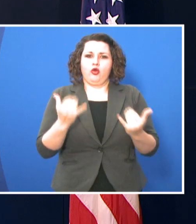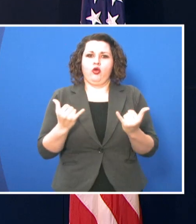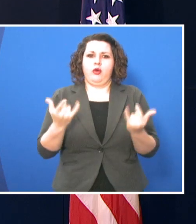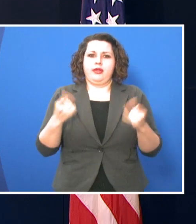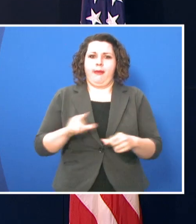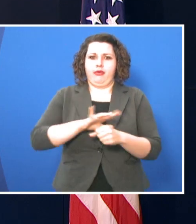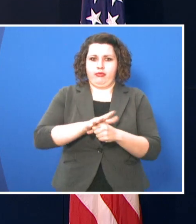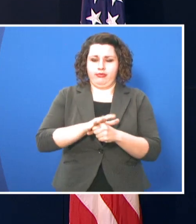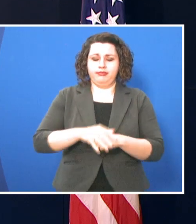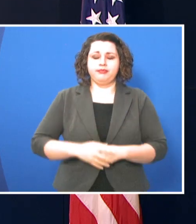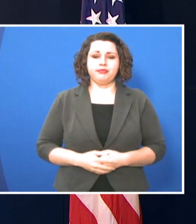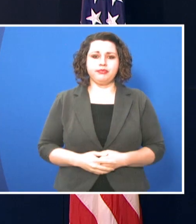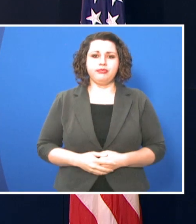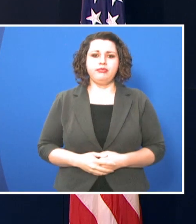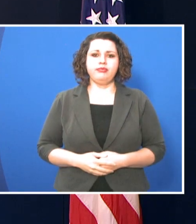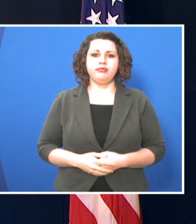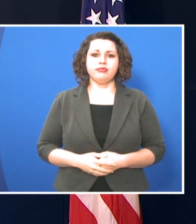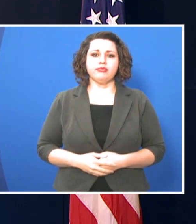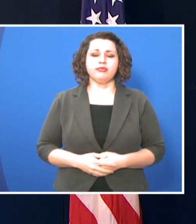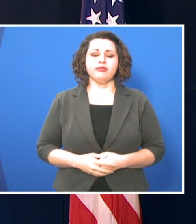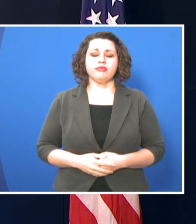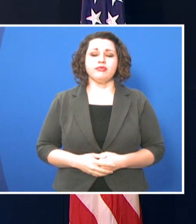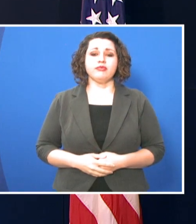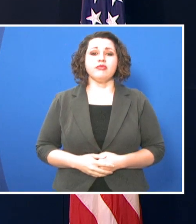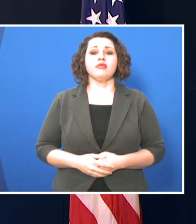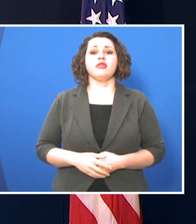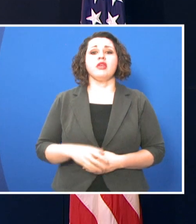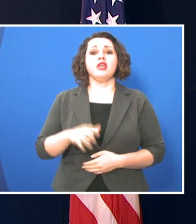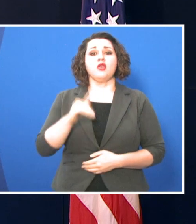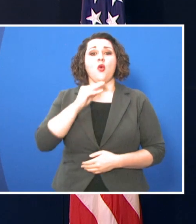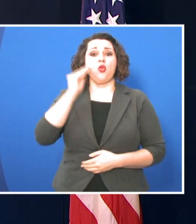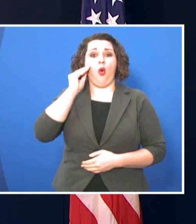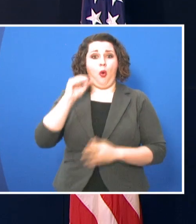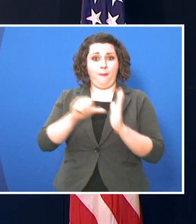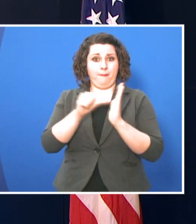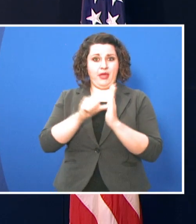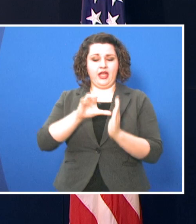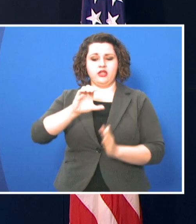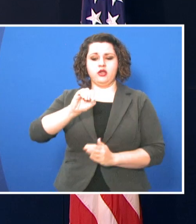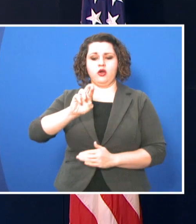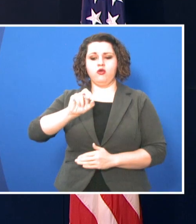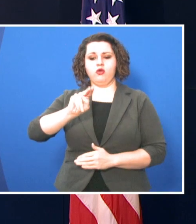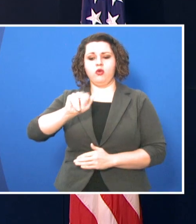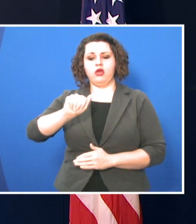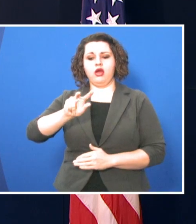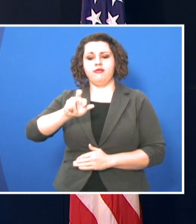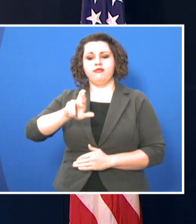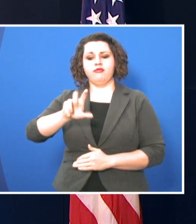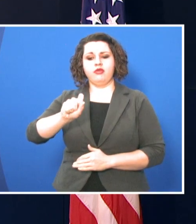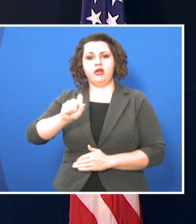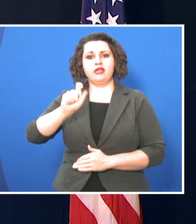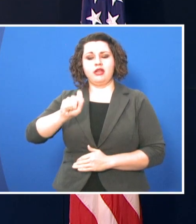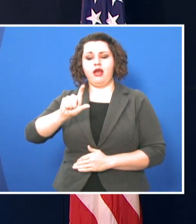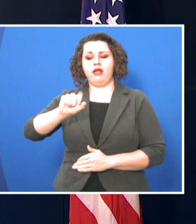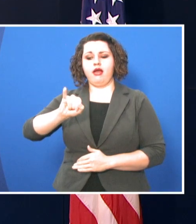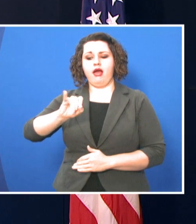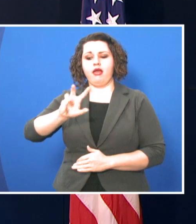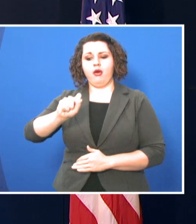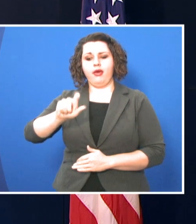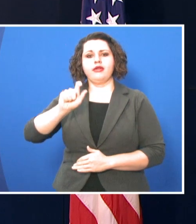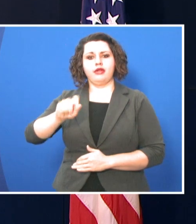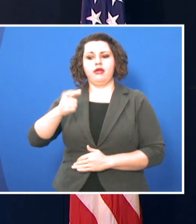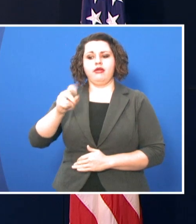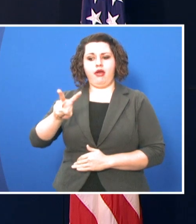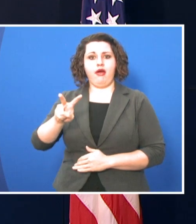of COVID-19 across Iowa. From the home page of coronavirus.iowa.gov, click on